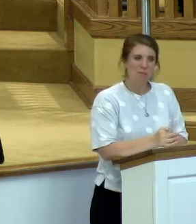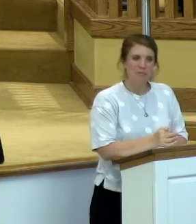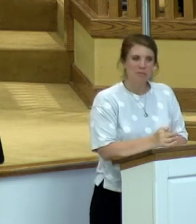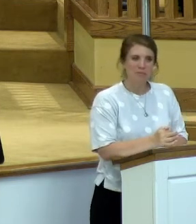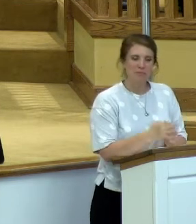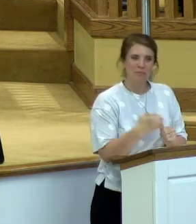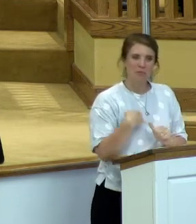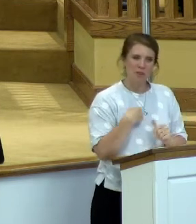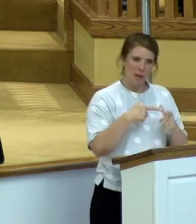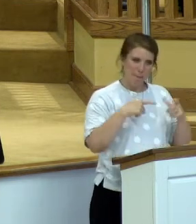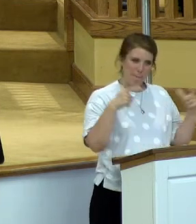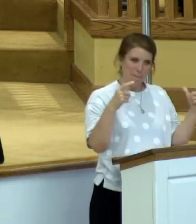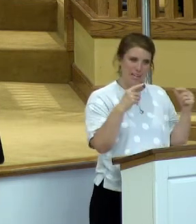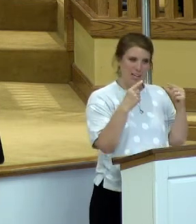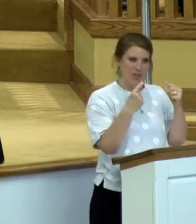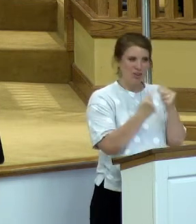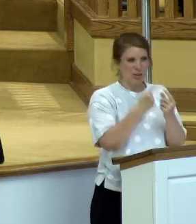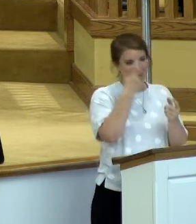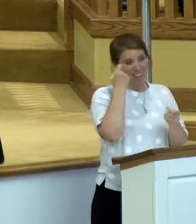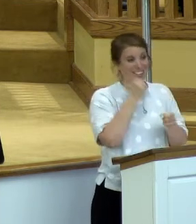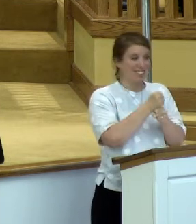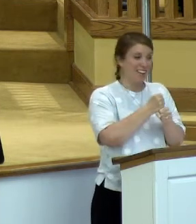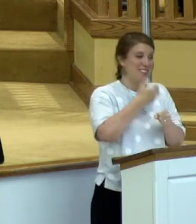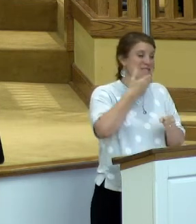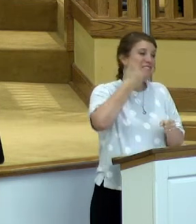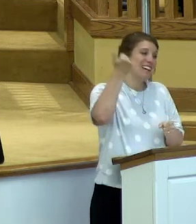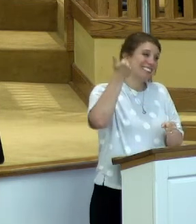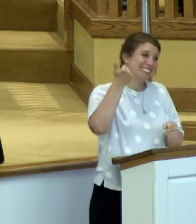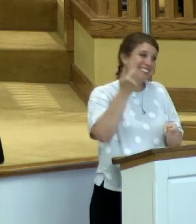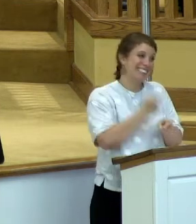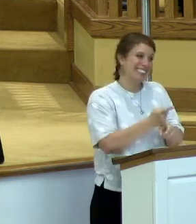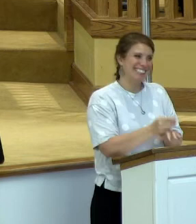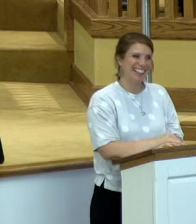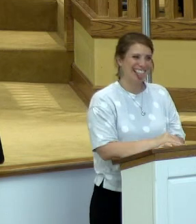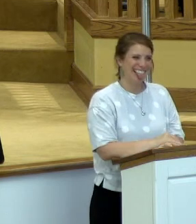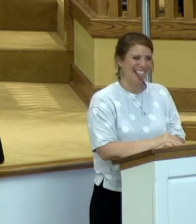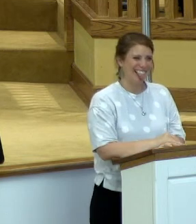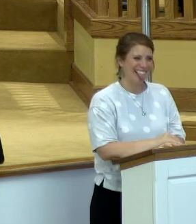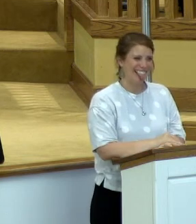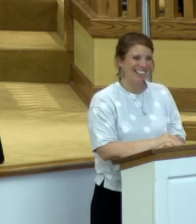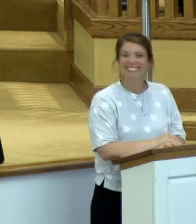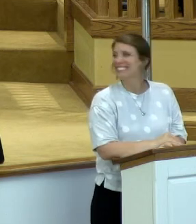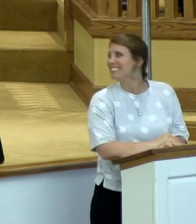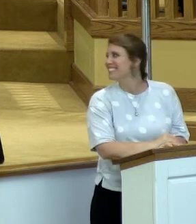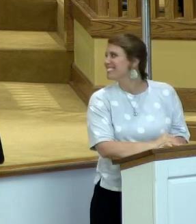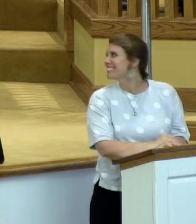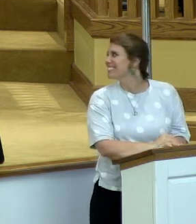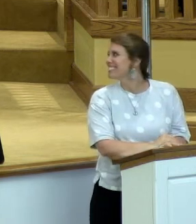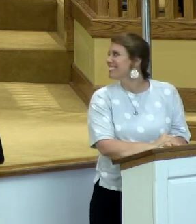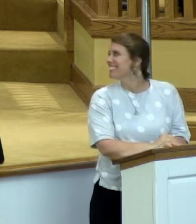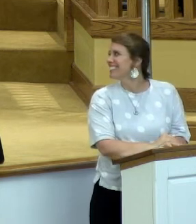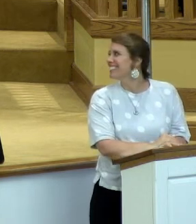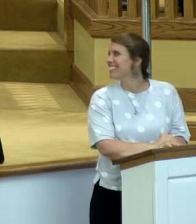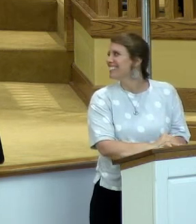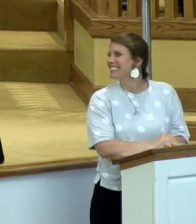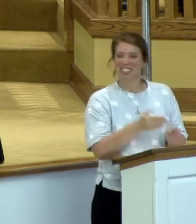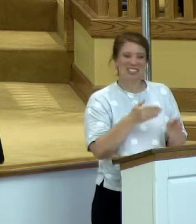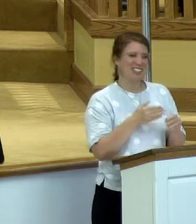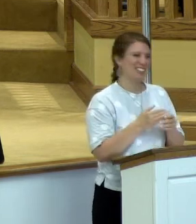All right. Well, we had a big group because, you know, coffee's the best. But anyway. Help. That's the way the world is majority.